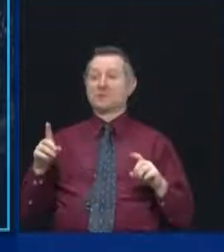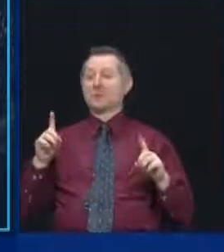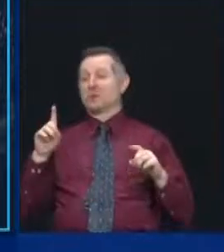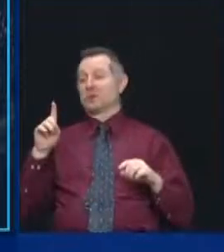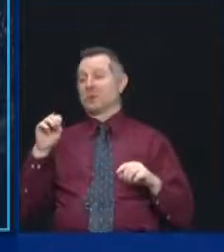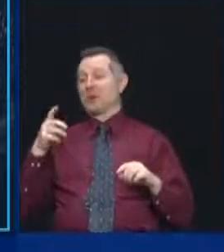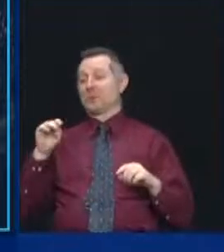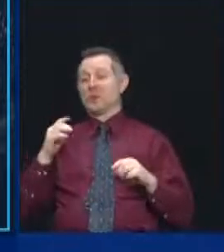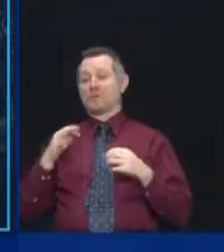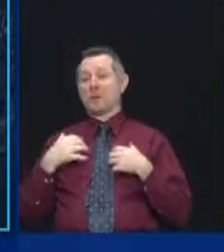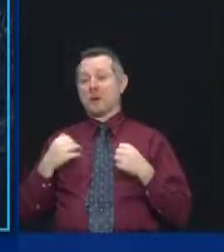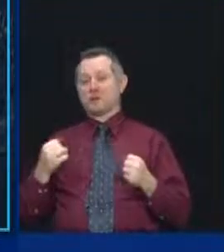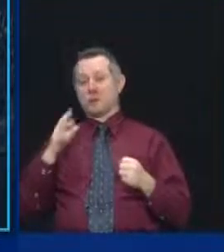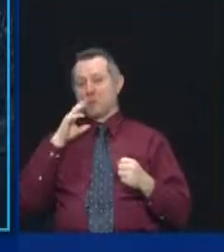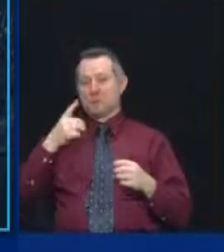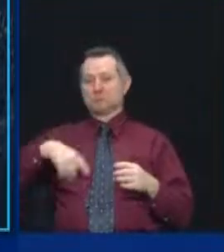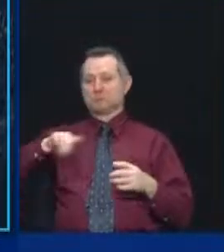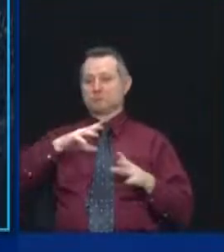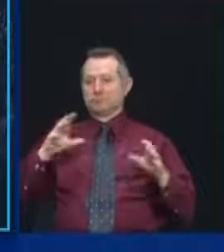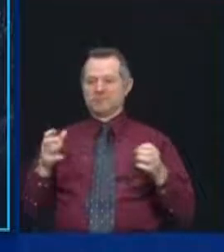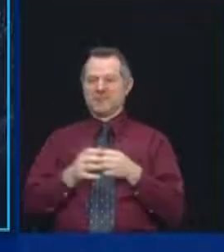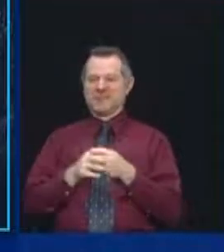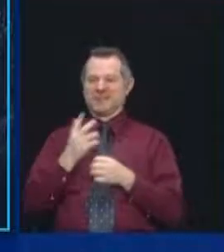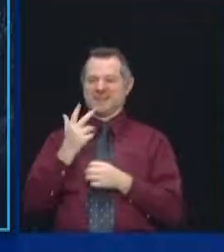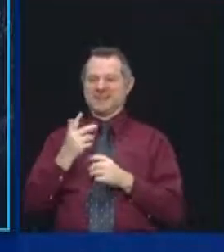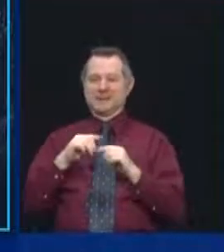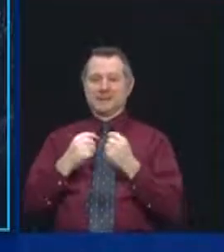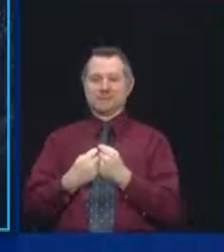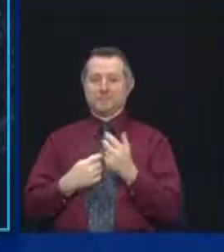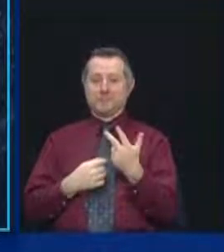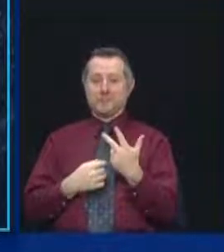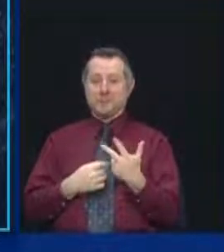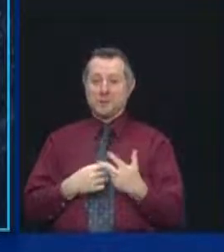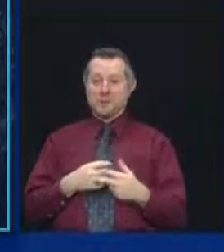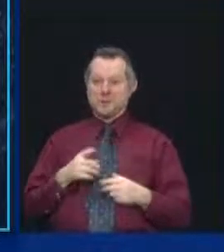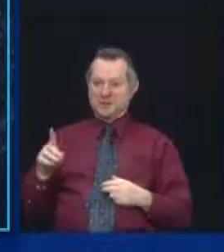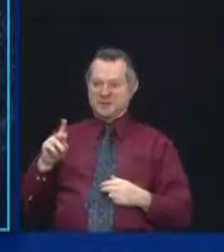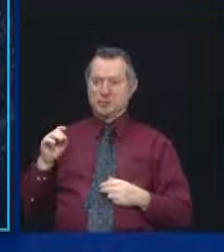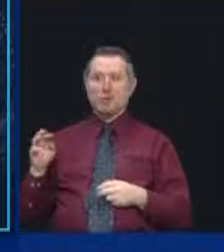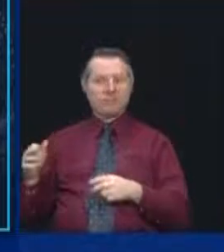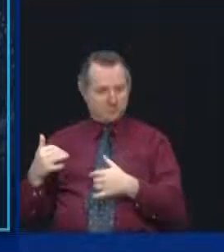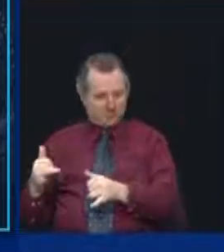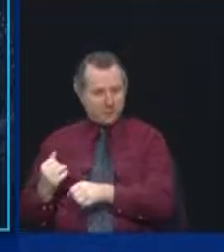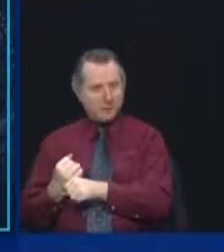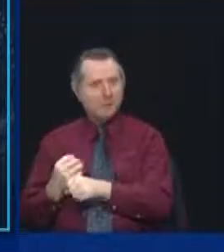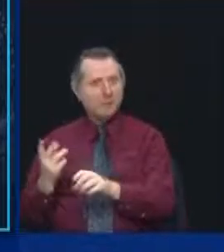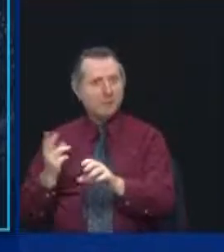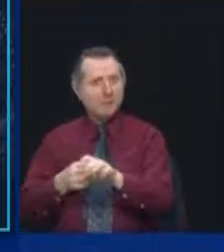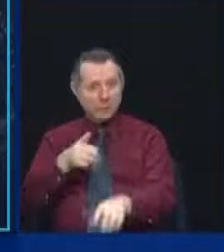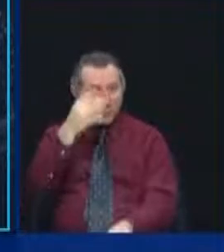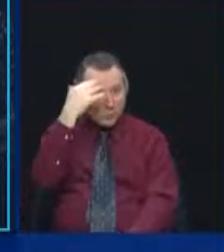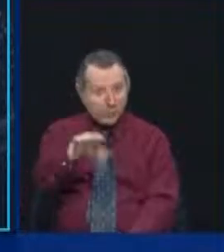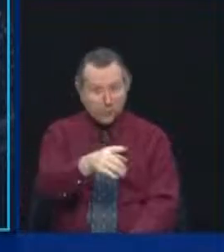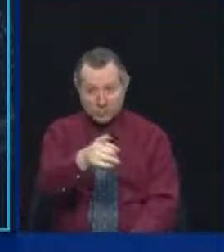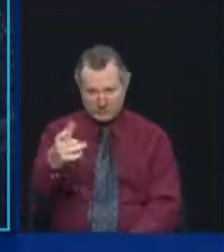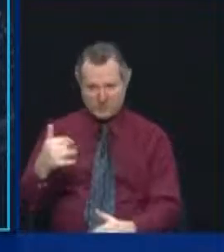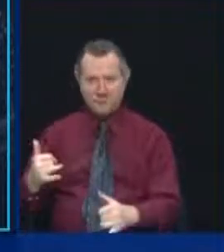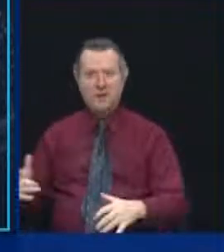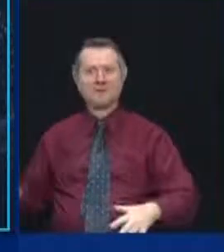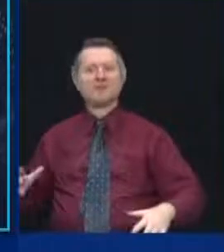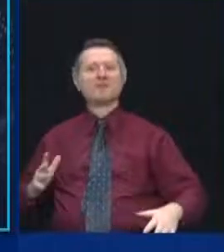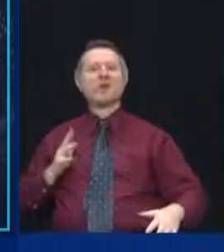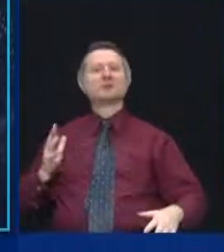know that Dr. Zucker was a ball player, but you do now. He is now an official